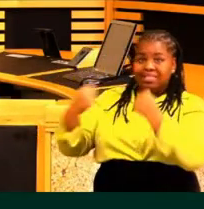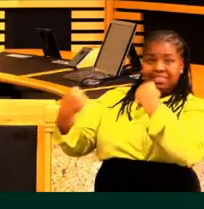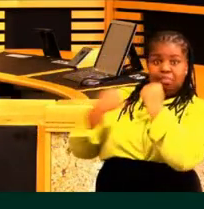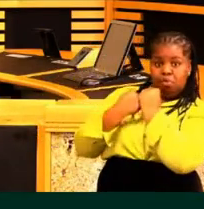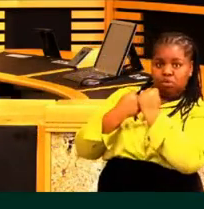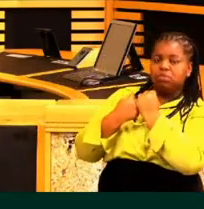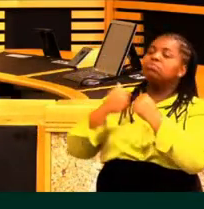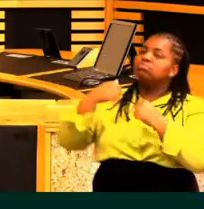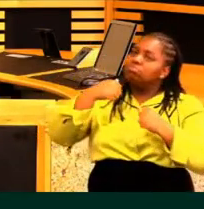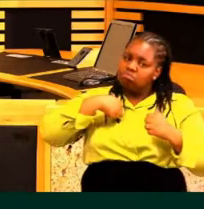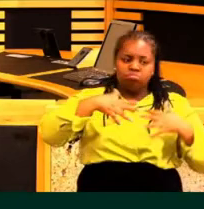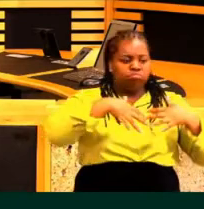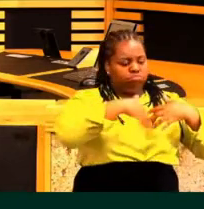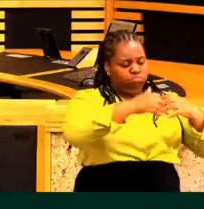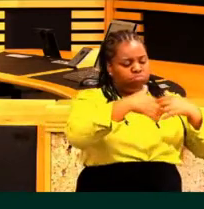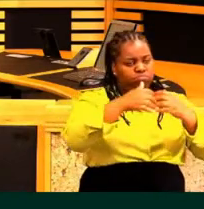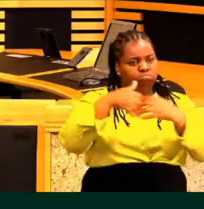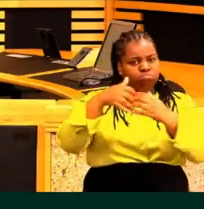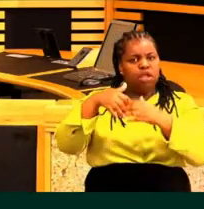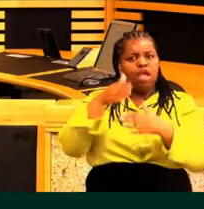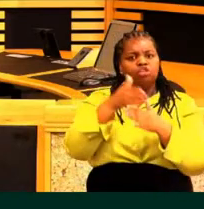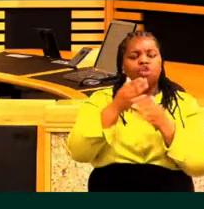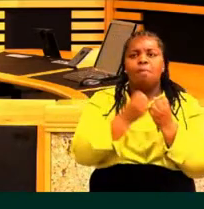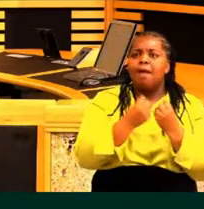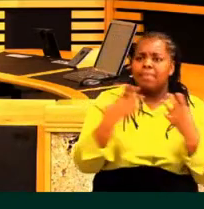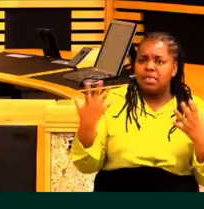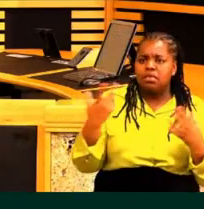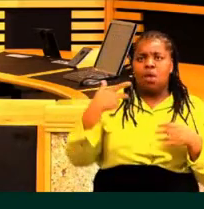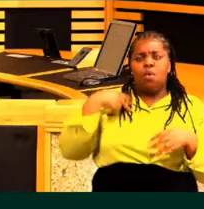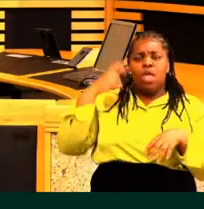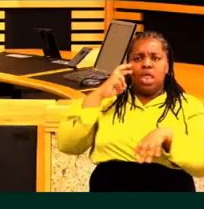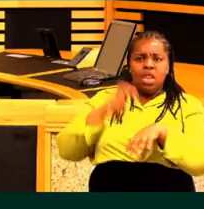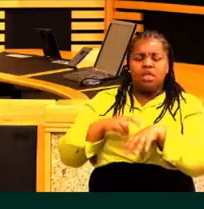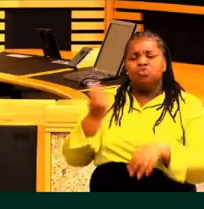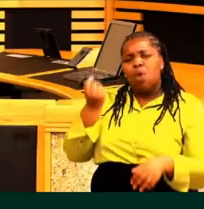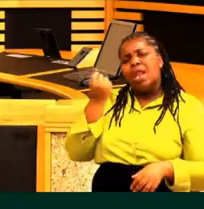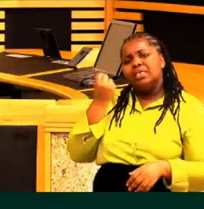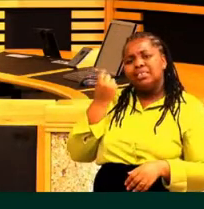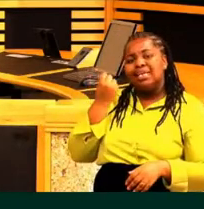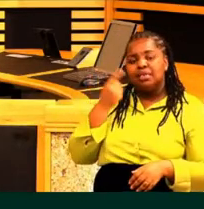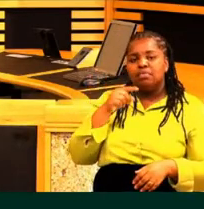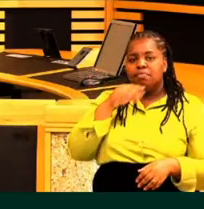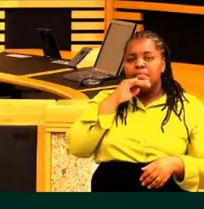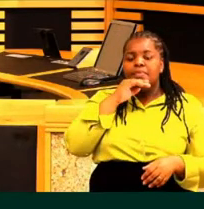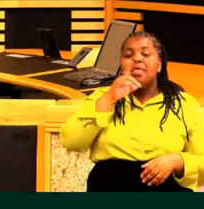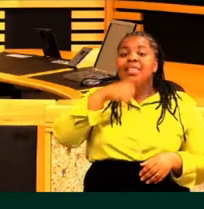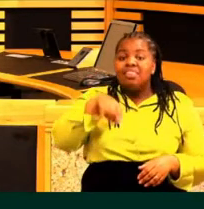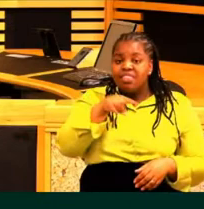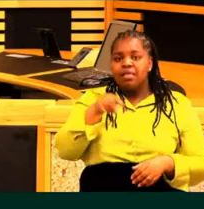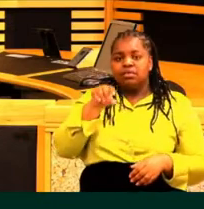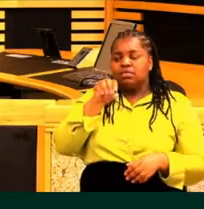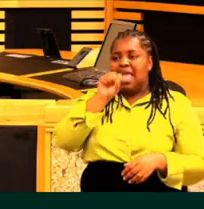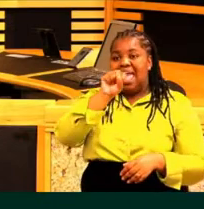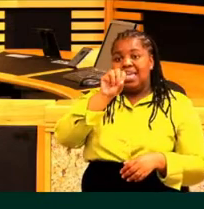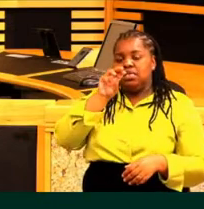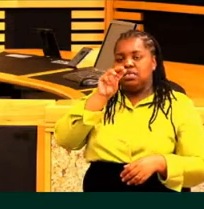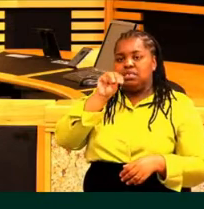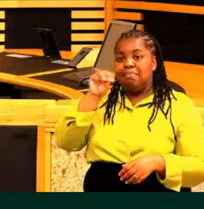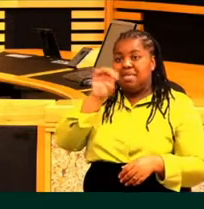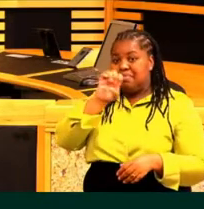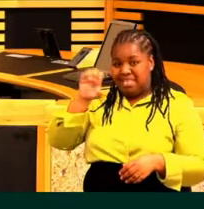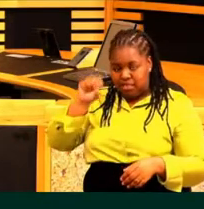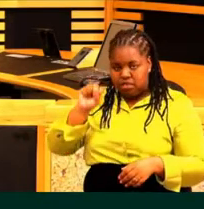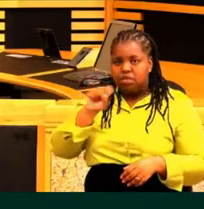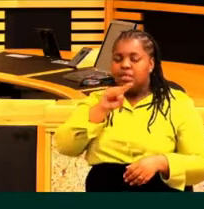I've managed to create this amount of jobs we also need to understand the extent to which smm is in the entrepreneurs